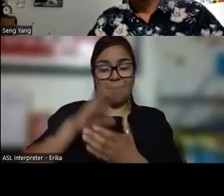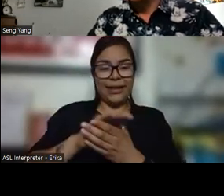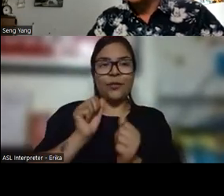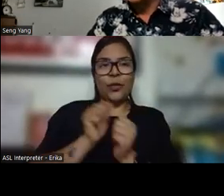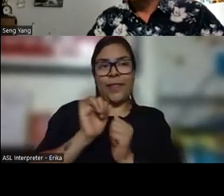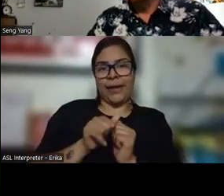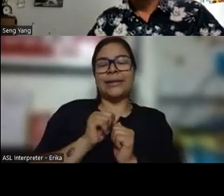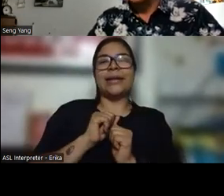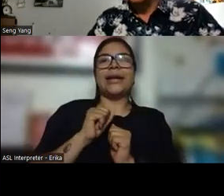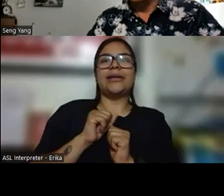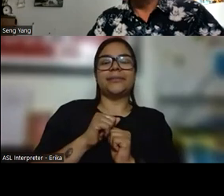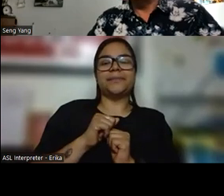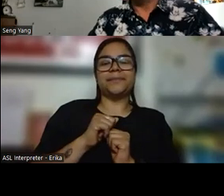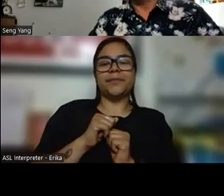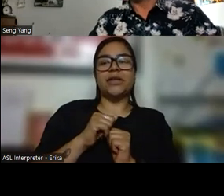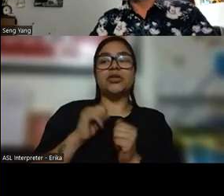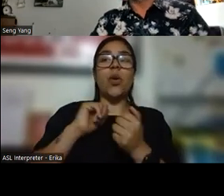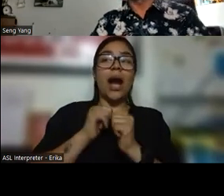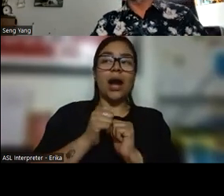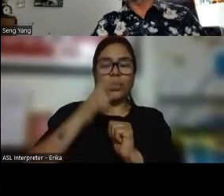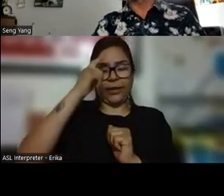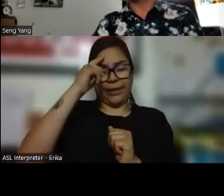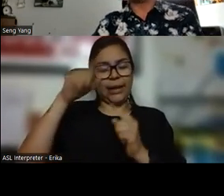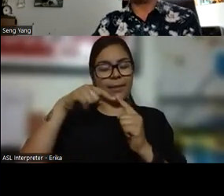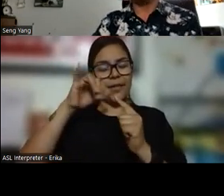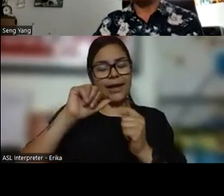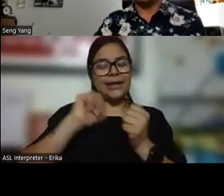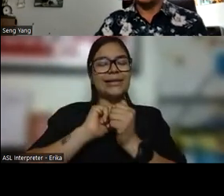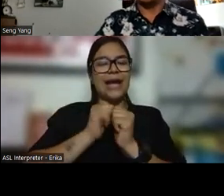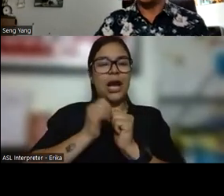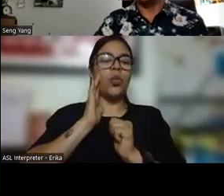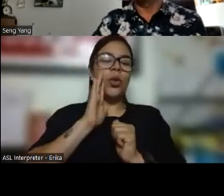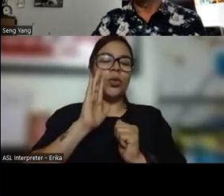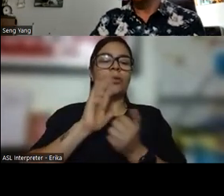body, you will get well. Next slide, please.